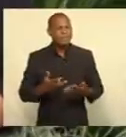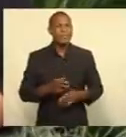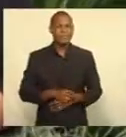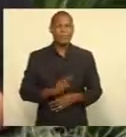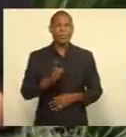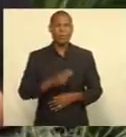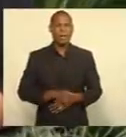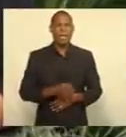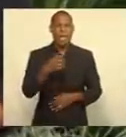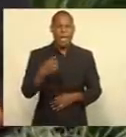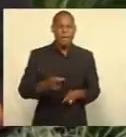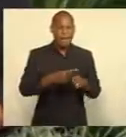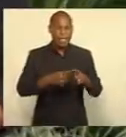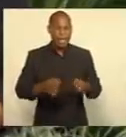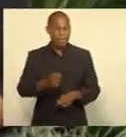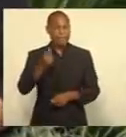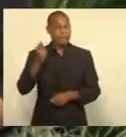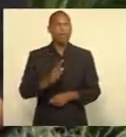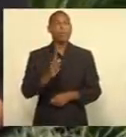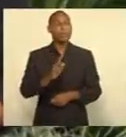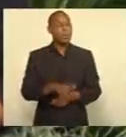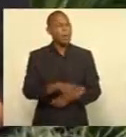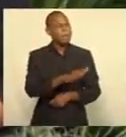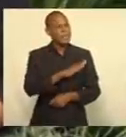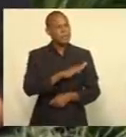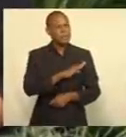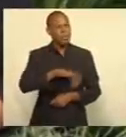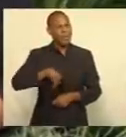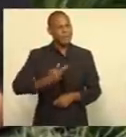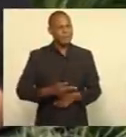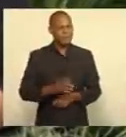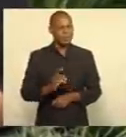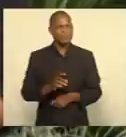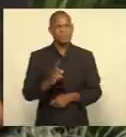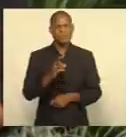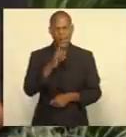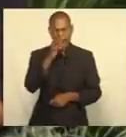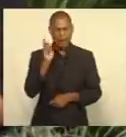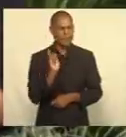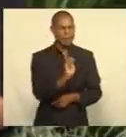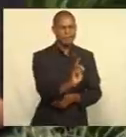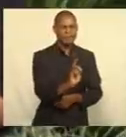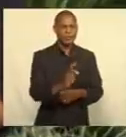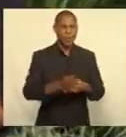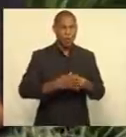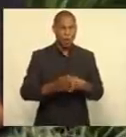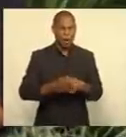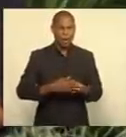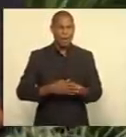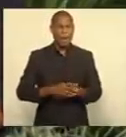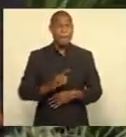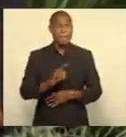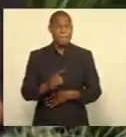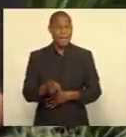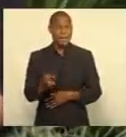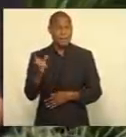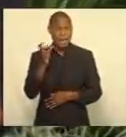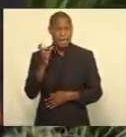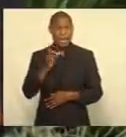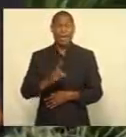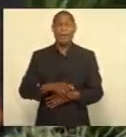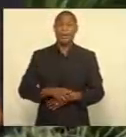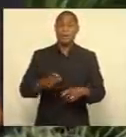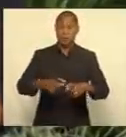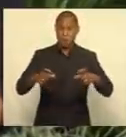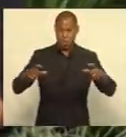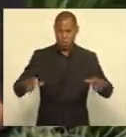whiskey, replied that she was busy and could not come to the door. It was heard in court that there was no hope accessing the house by other